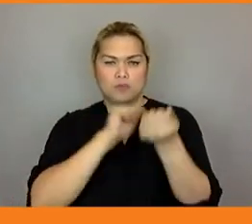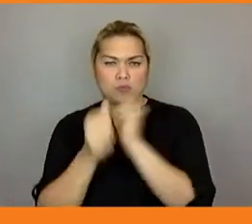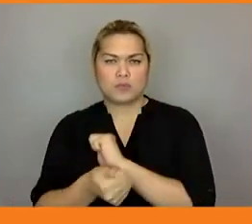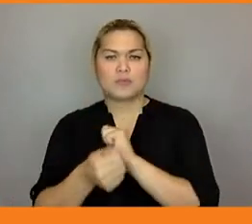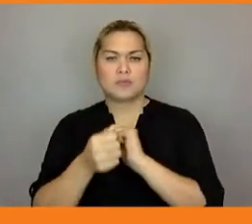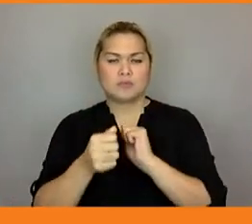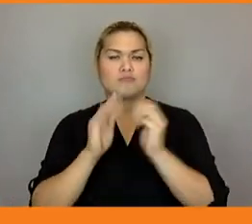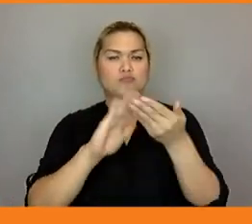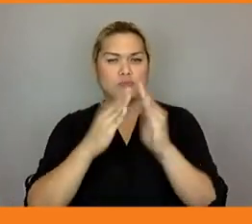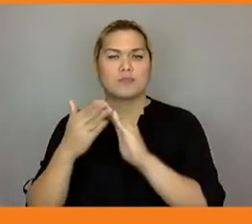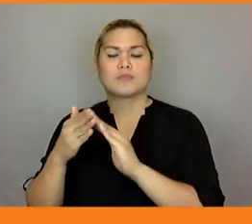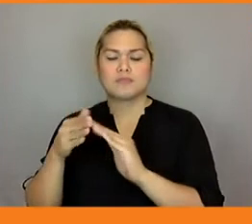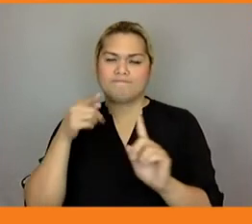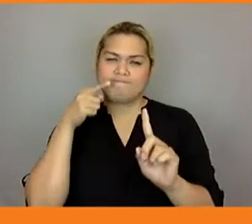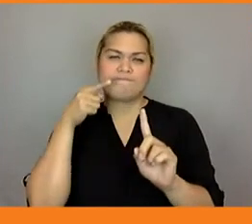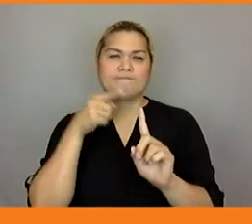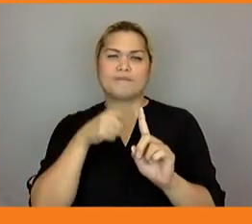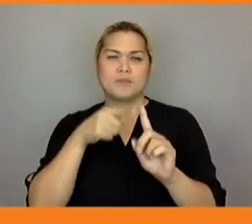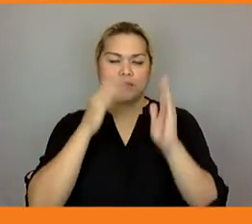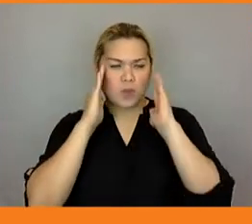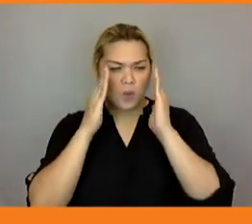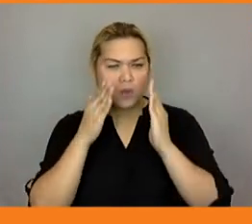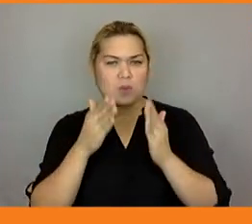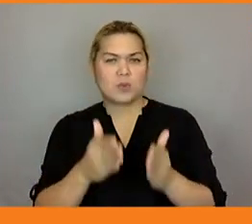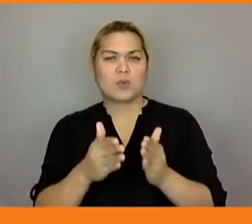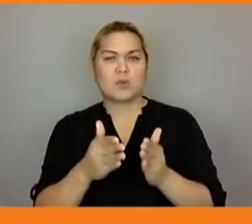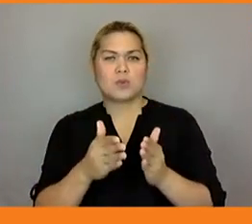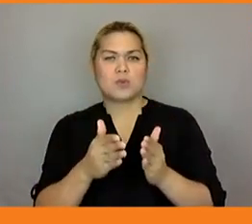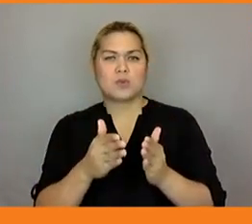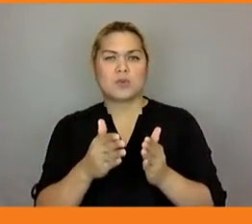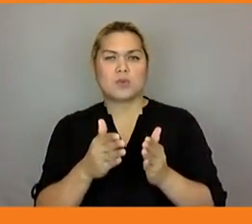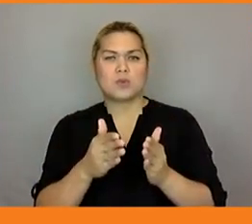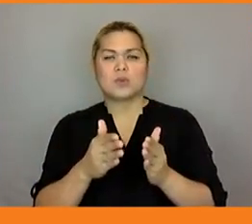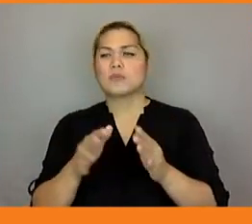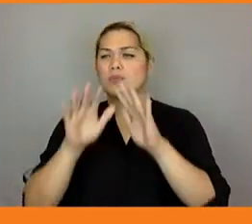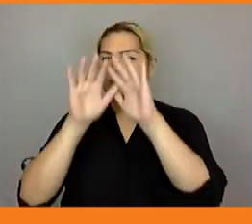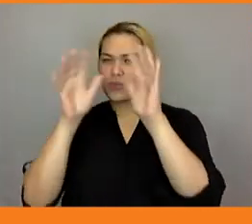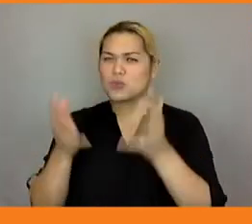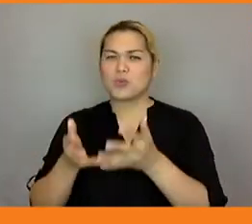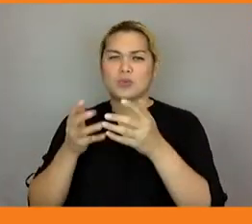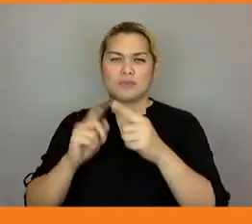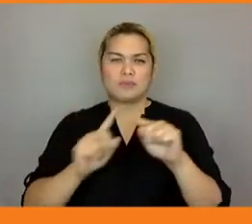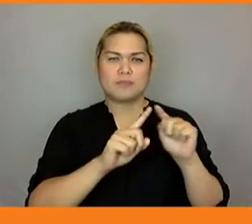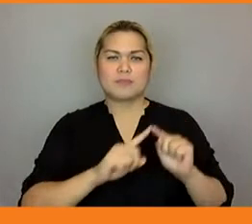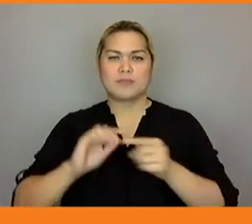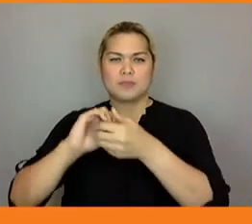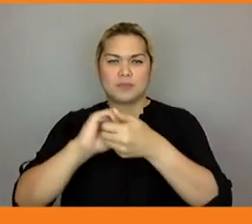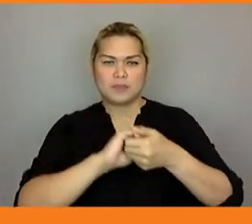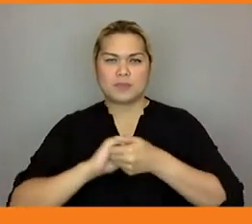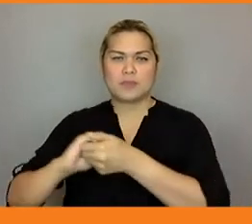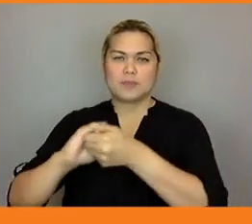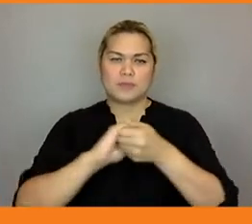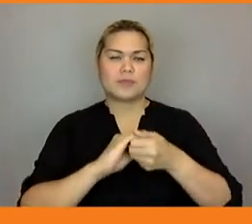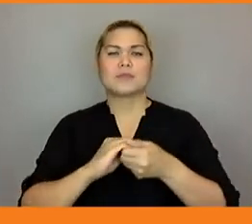attention from global multilateral organizations and financial institutions to access much needed resources,